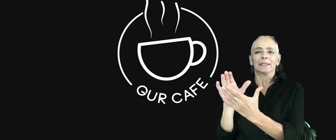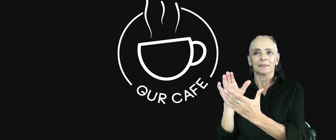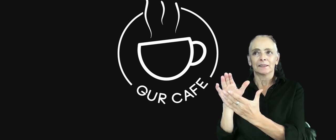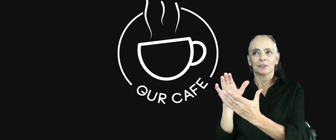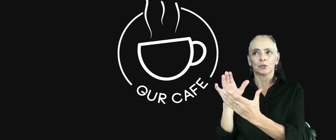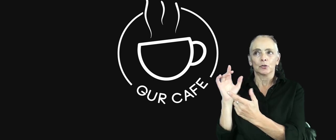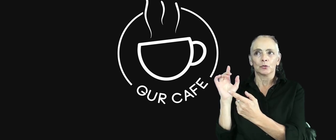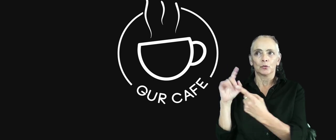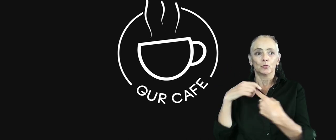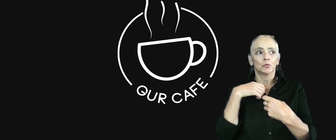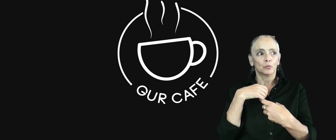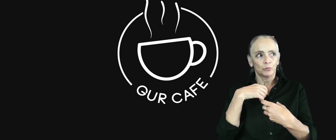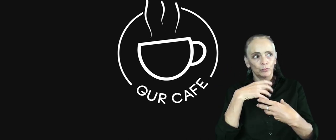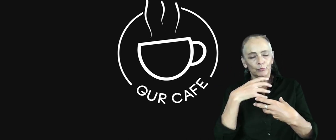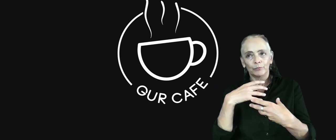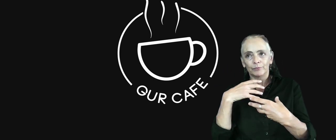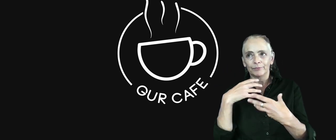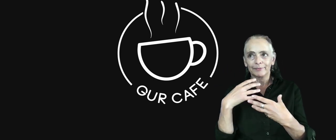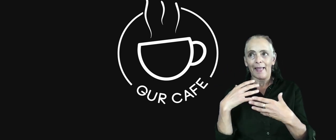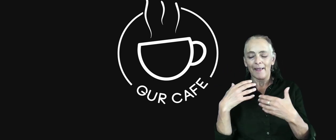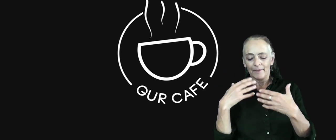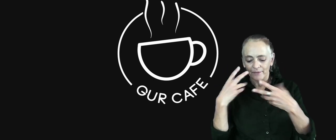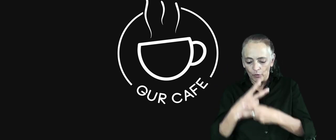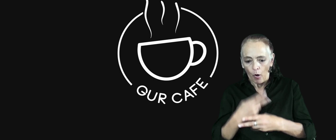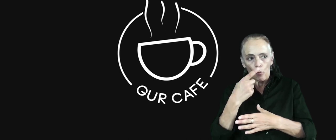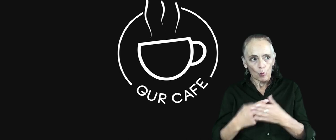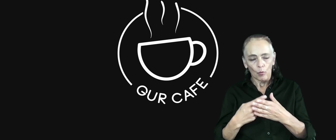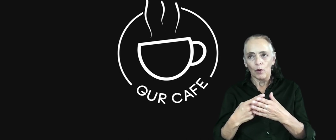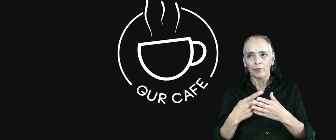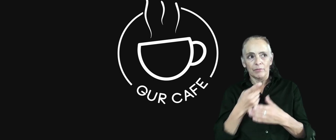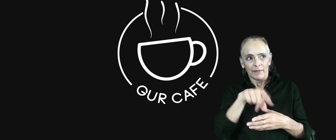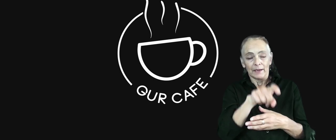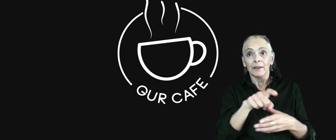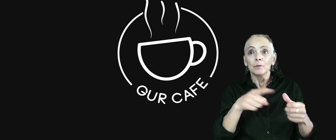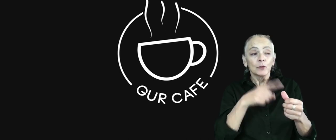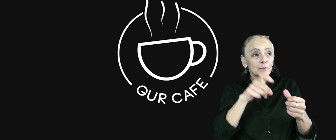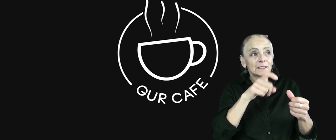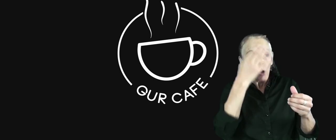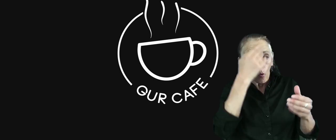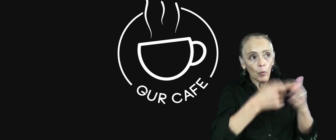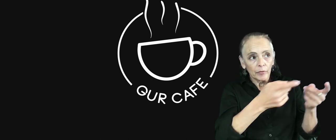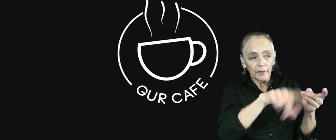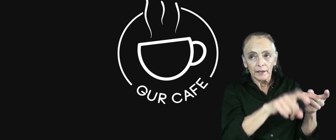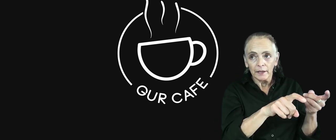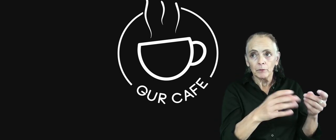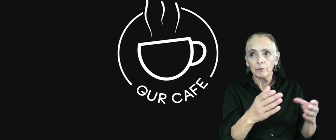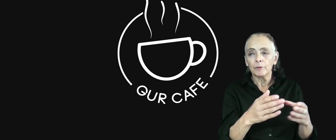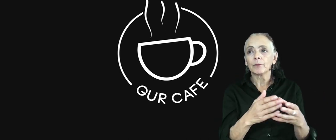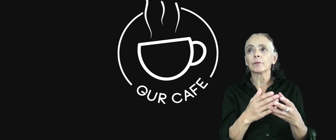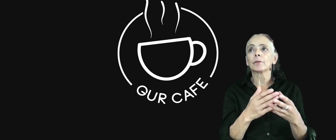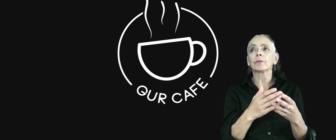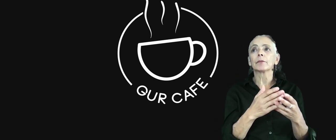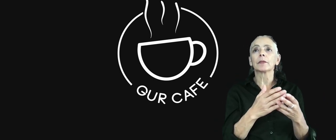to produce what the production needs, but first we need to understand what the production needs, and sometimes we kind of not fail that